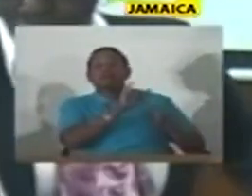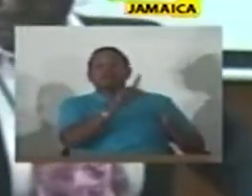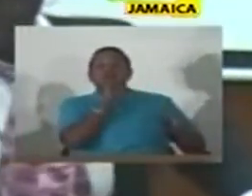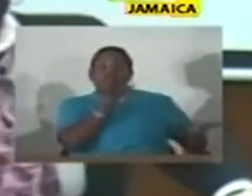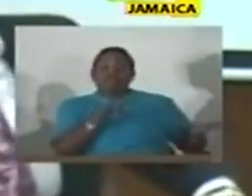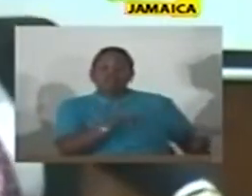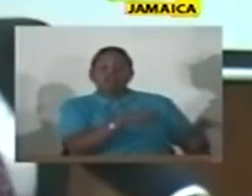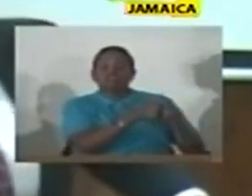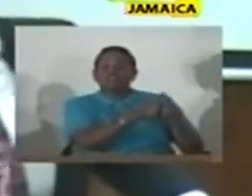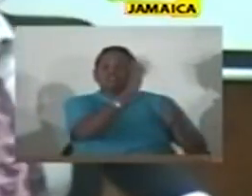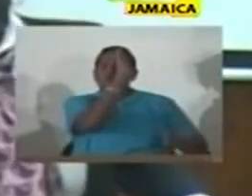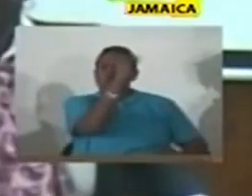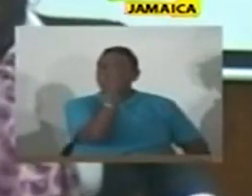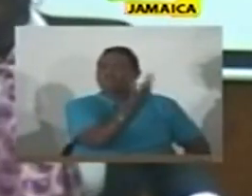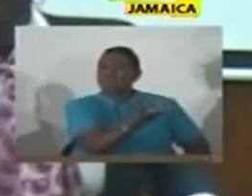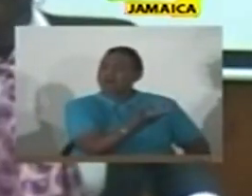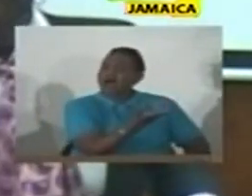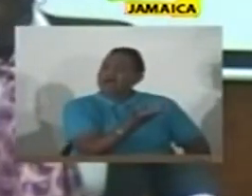factory will